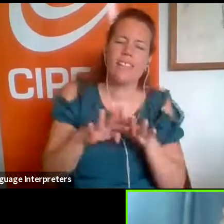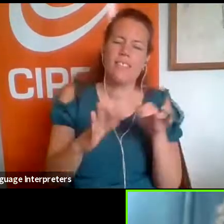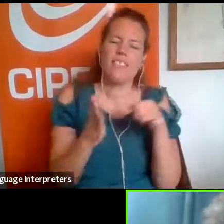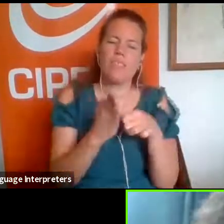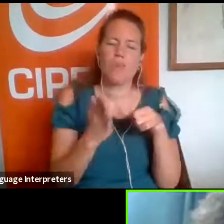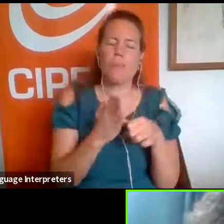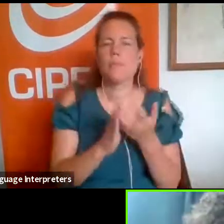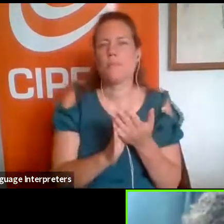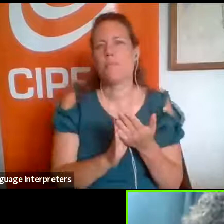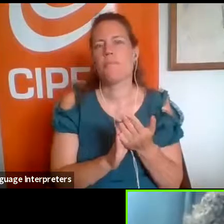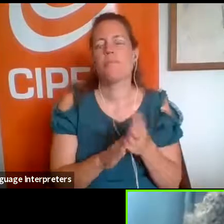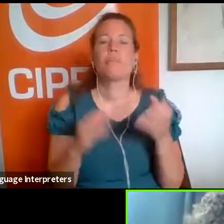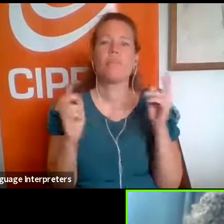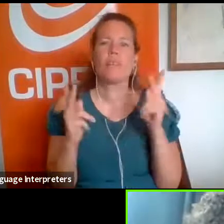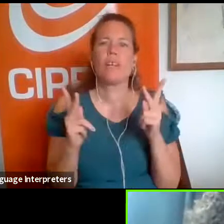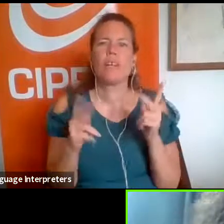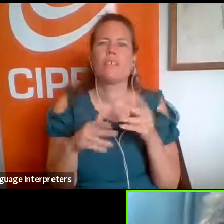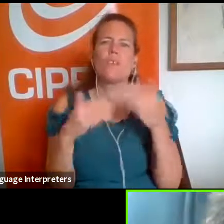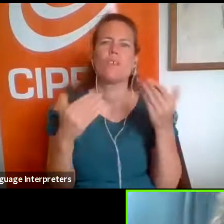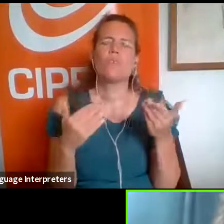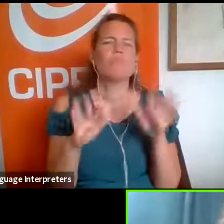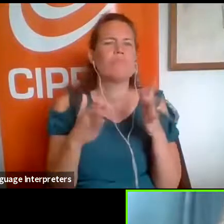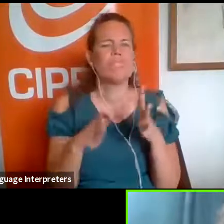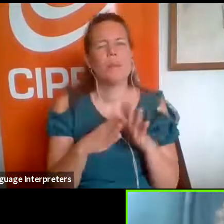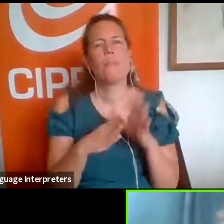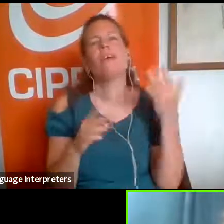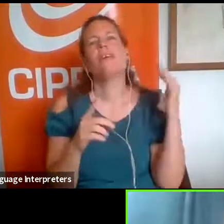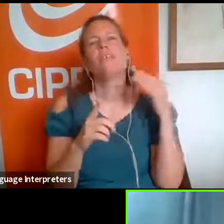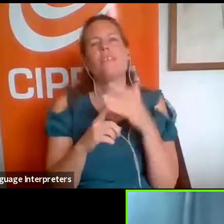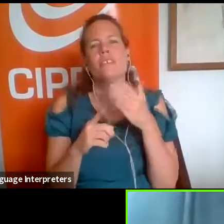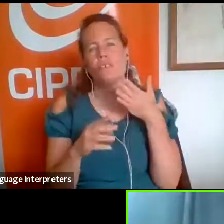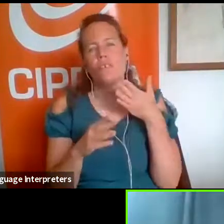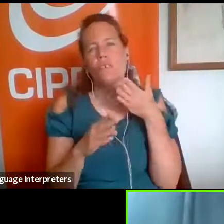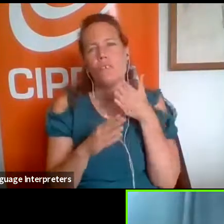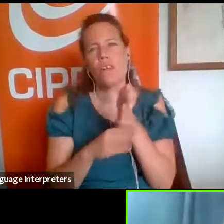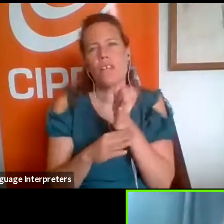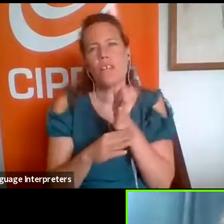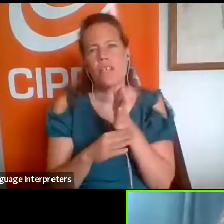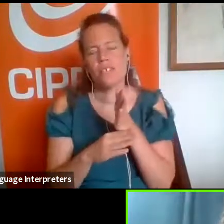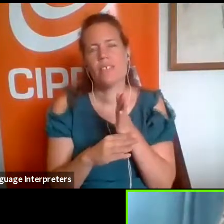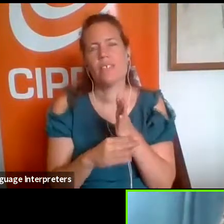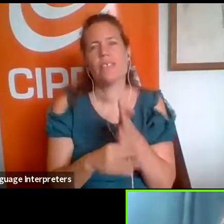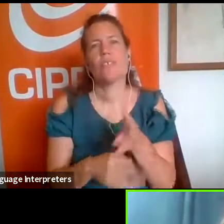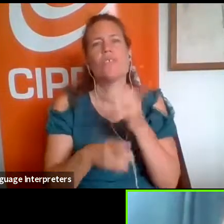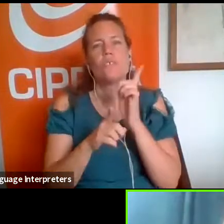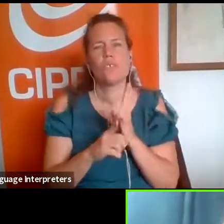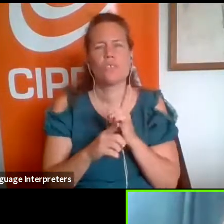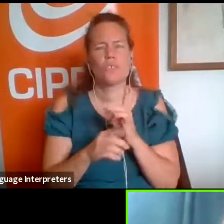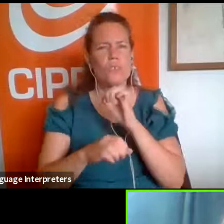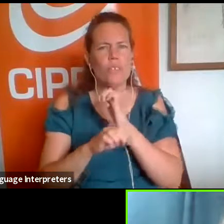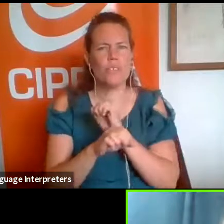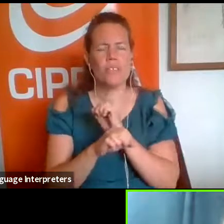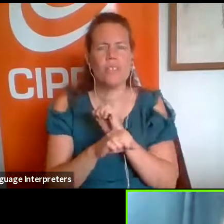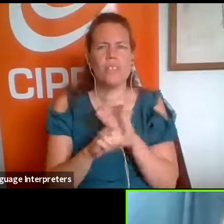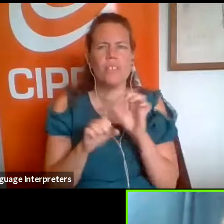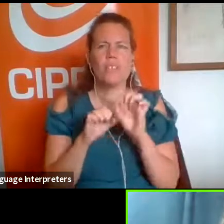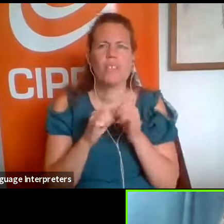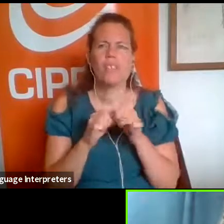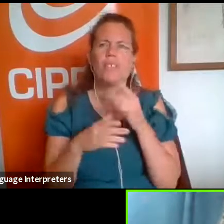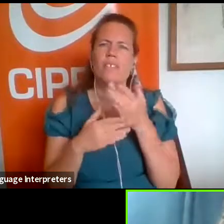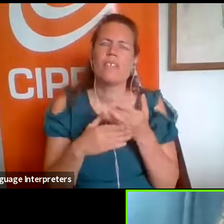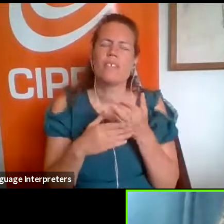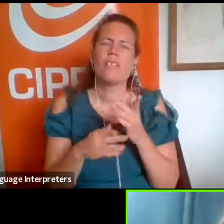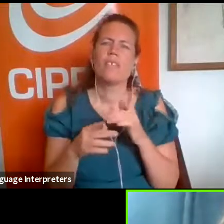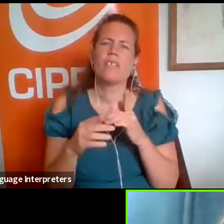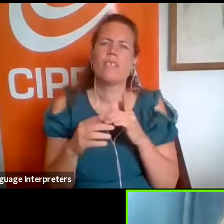to some of the digital rights and security violations that we've been witnessing.